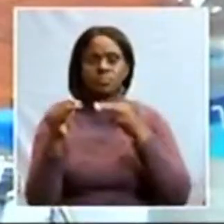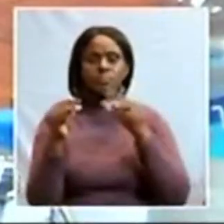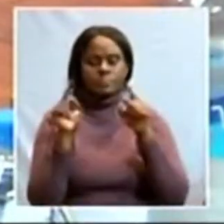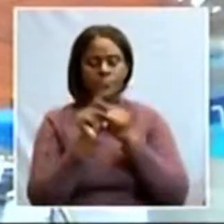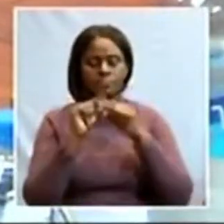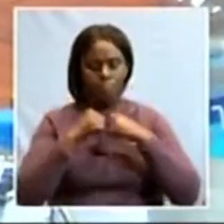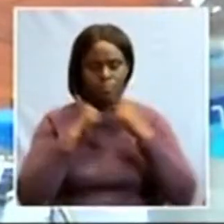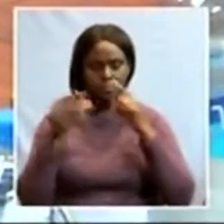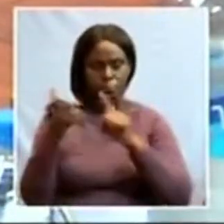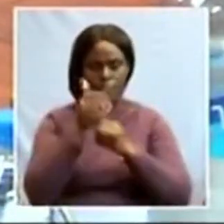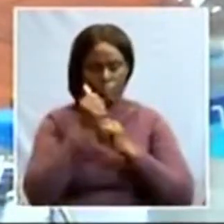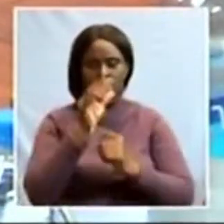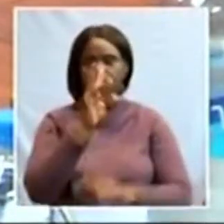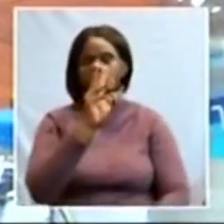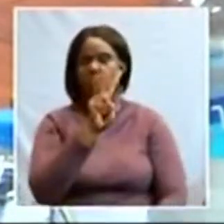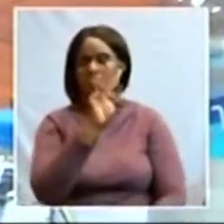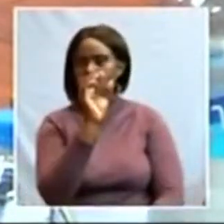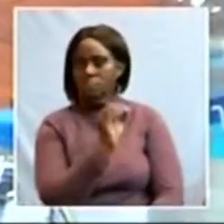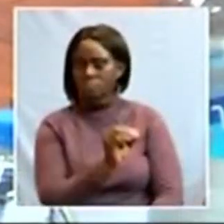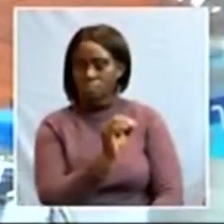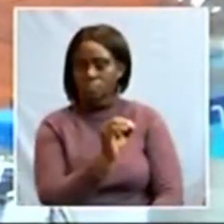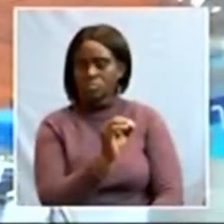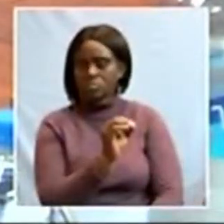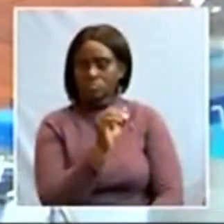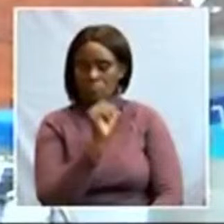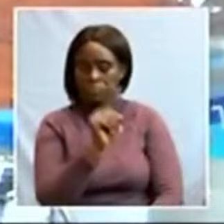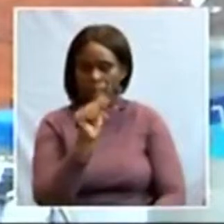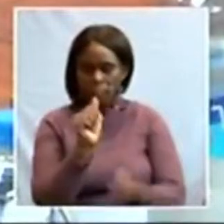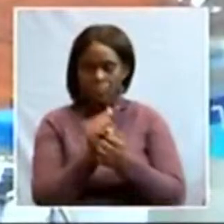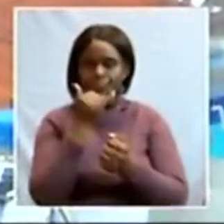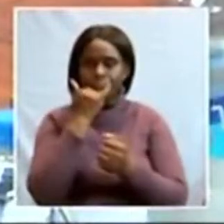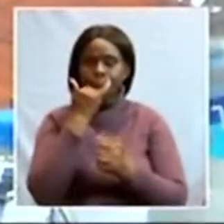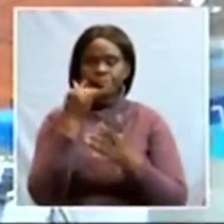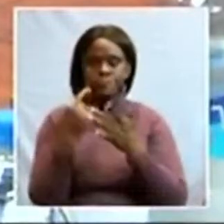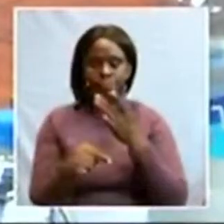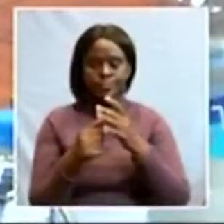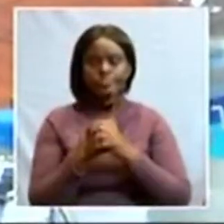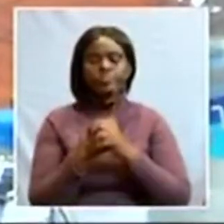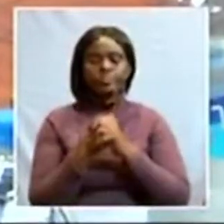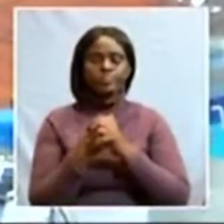we achieved 62%. And cause of query: